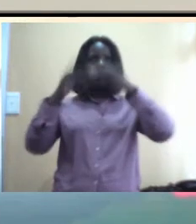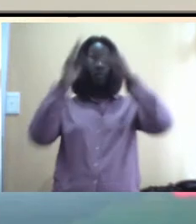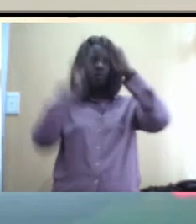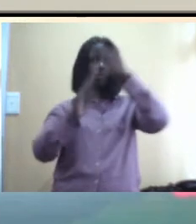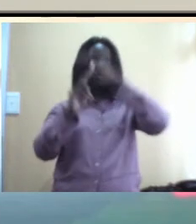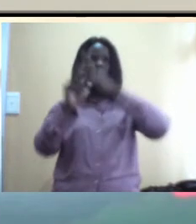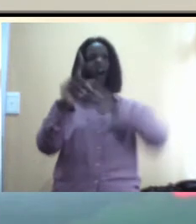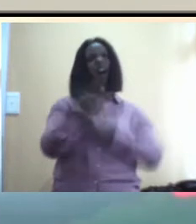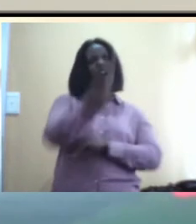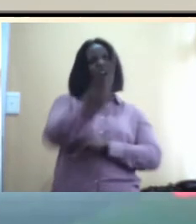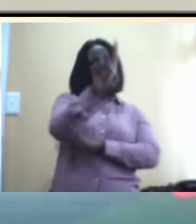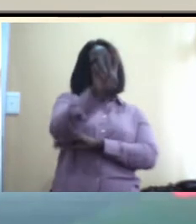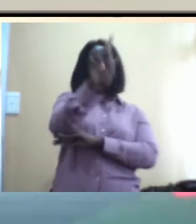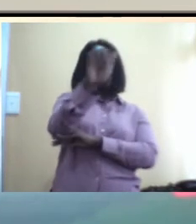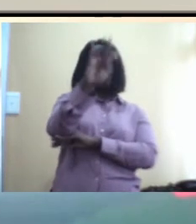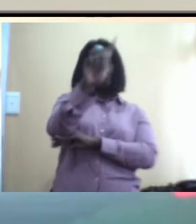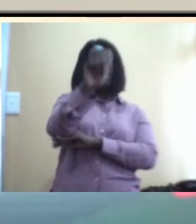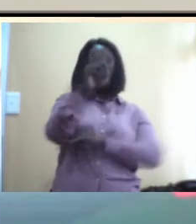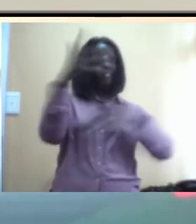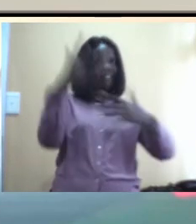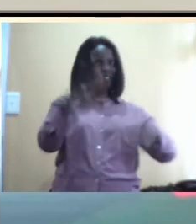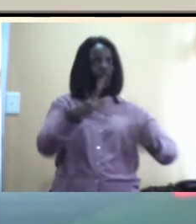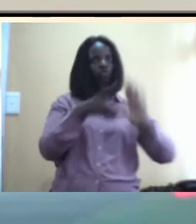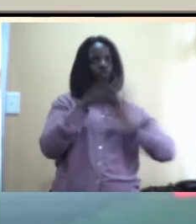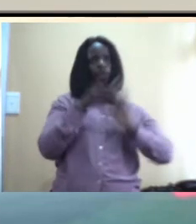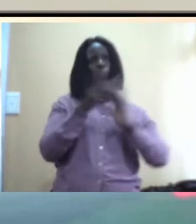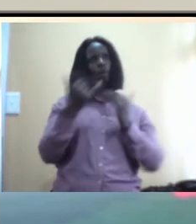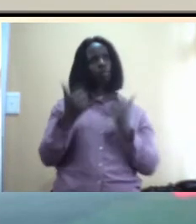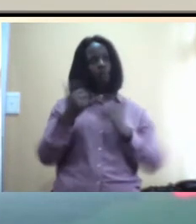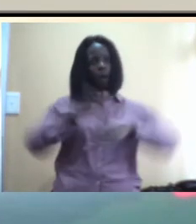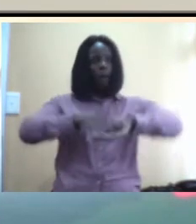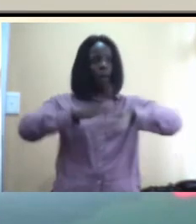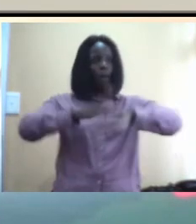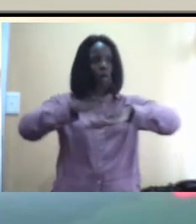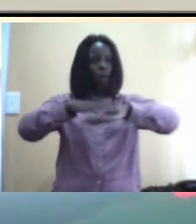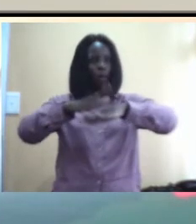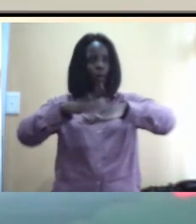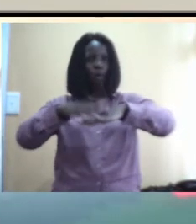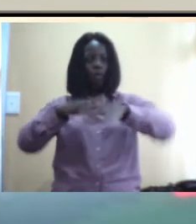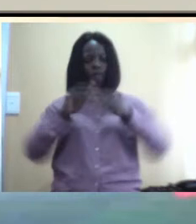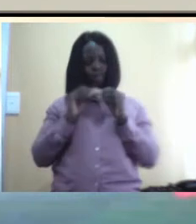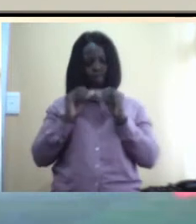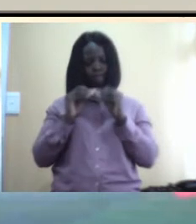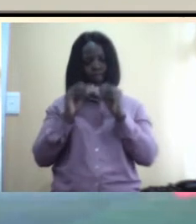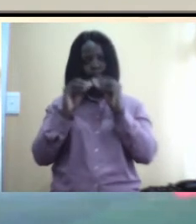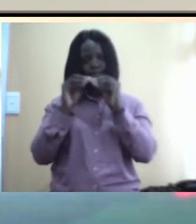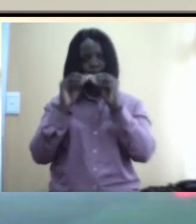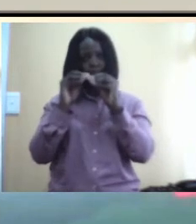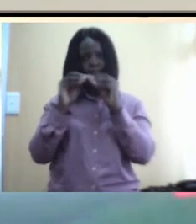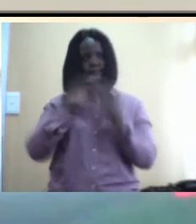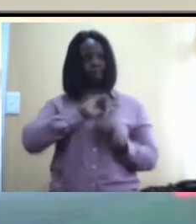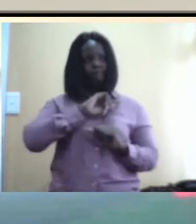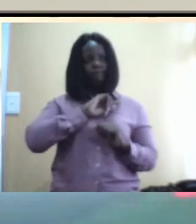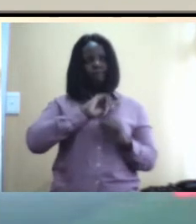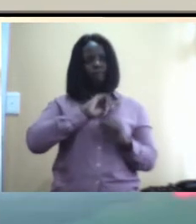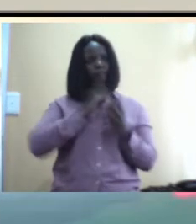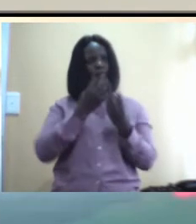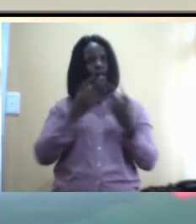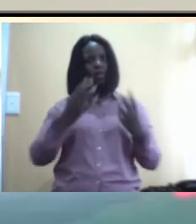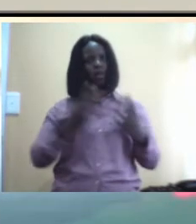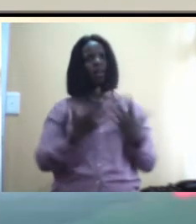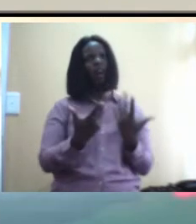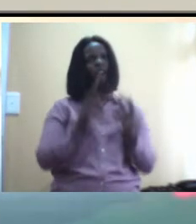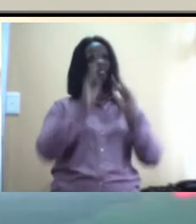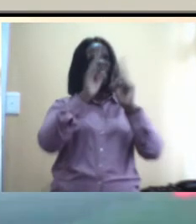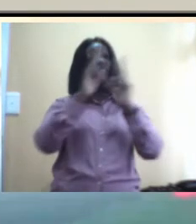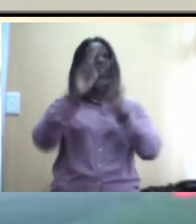draft has been developed and is undergoing further refinement following the series of consultation within the